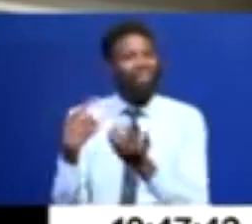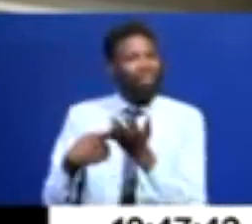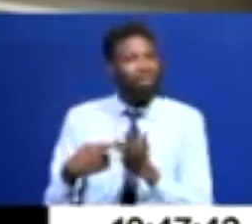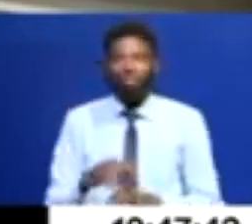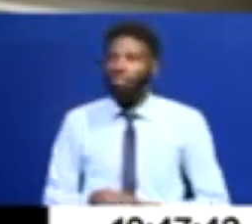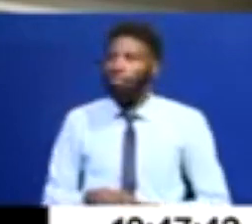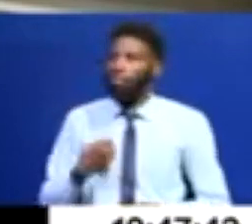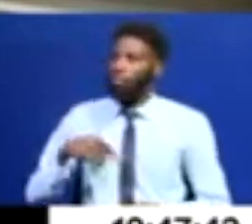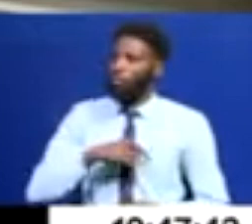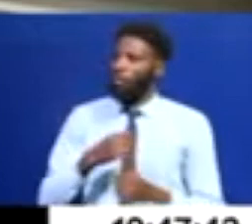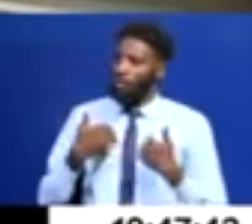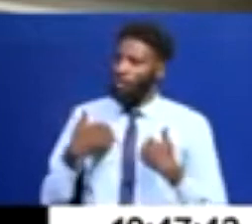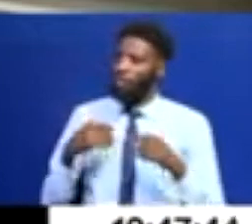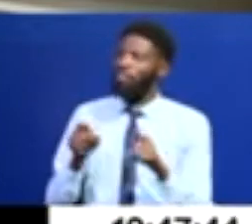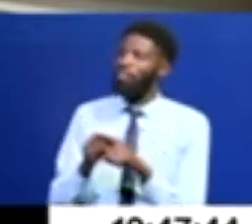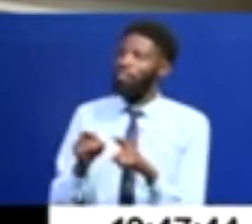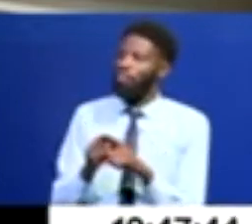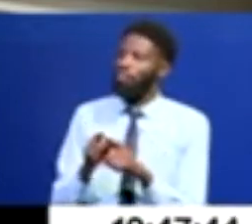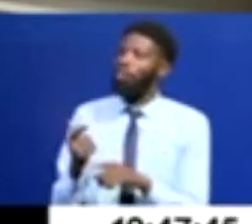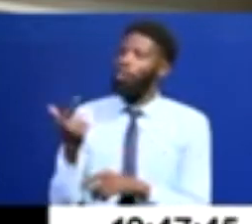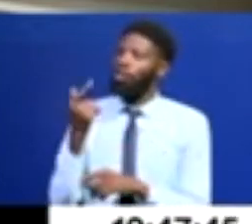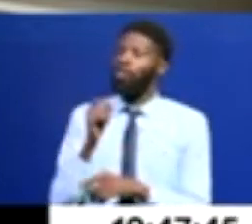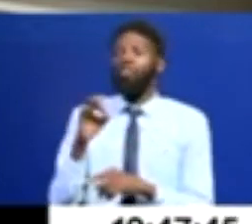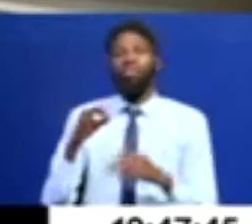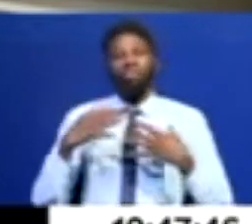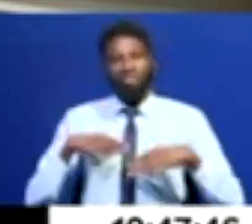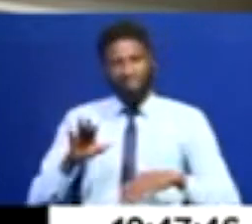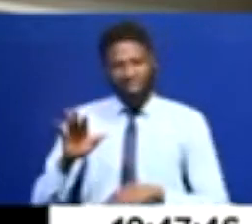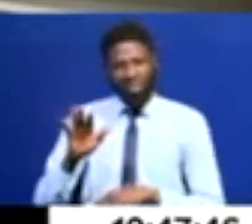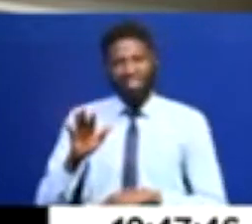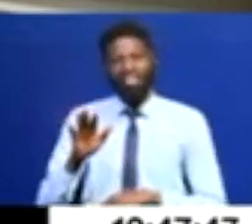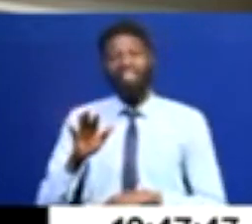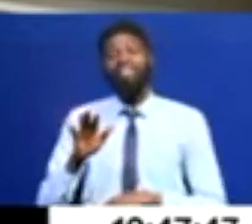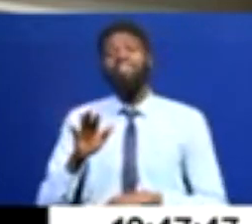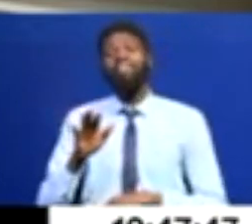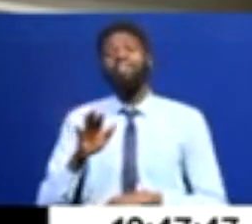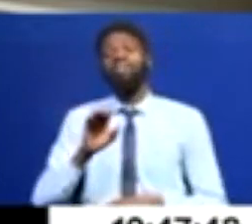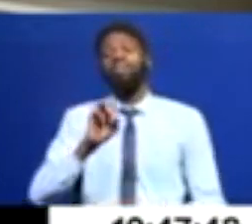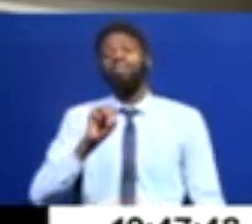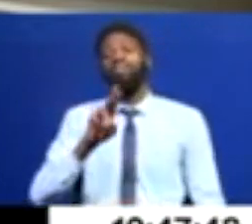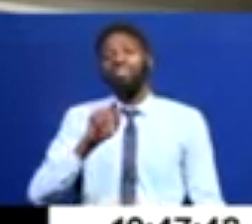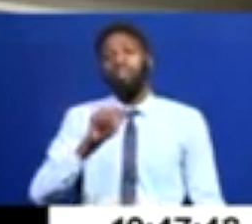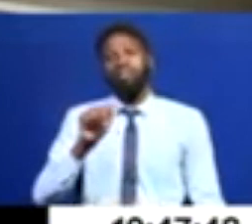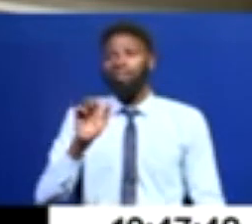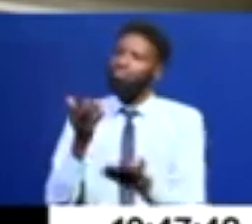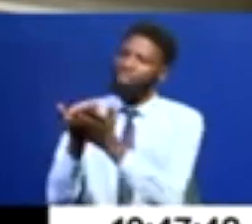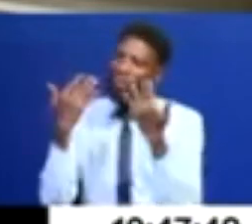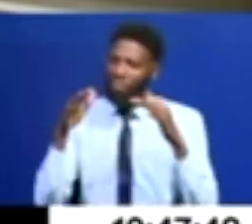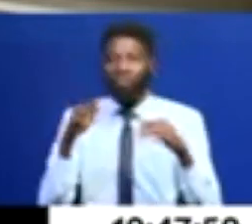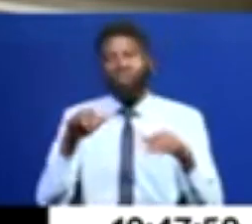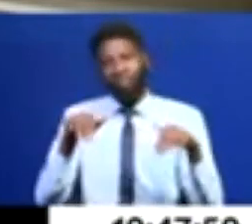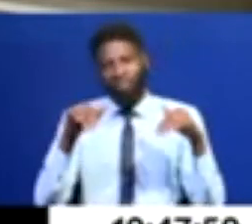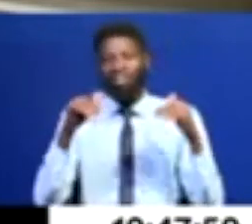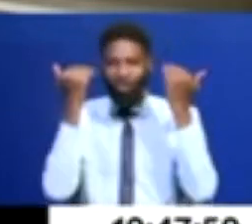lawyer of the people in mm-hmm. Parliament, in court, who has put in his petition, Kiyom Tata, mm-hmm. and we leave it to the courts to decide. The courts